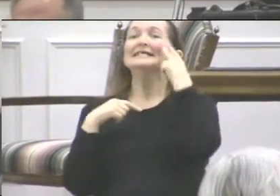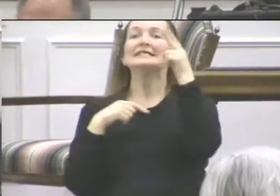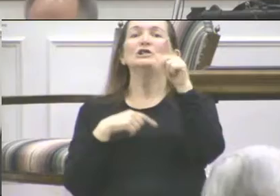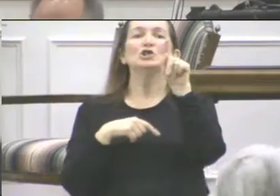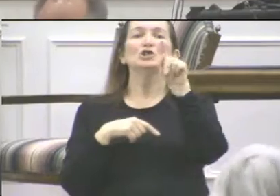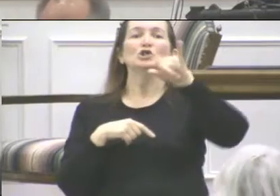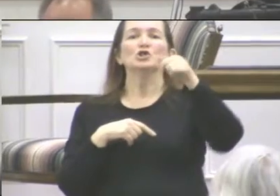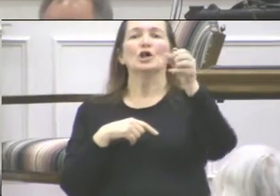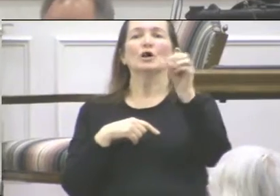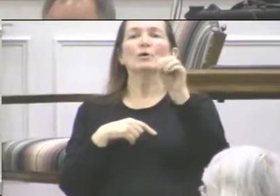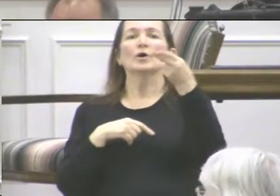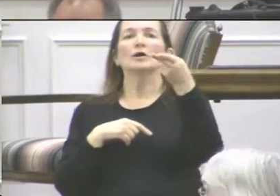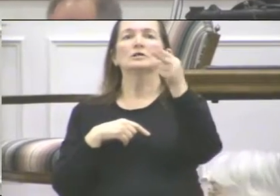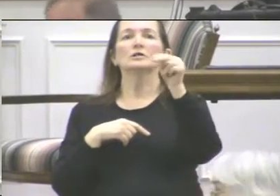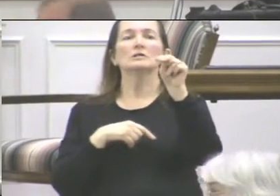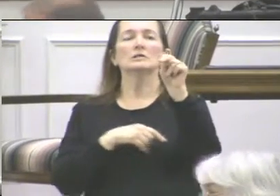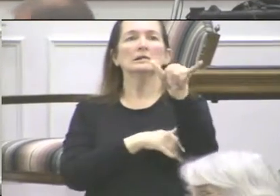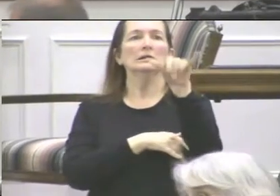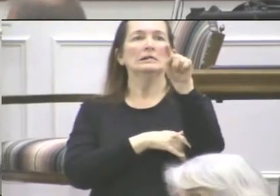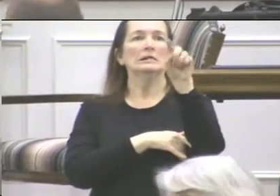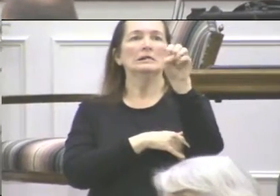see Johnny T. Garden back there. So